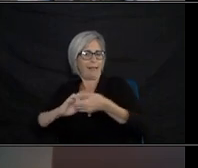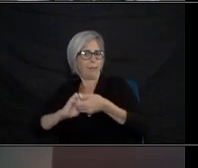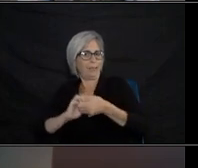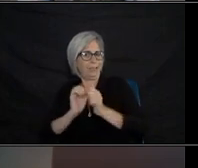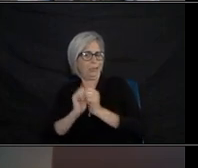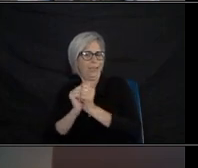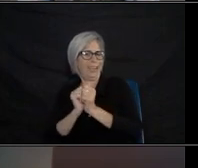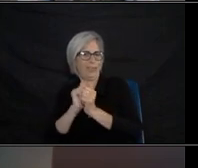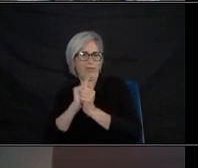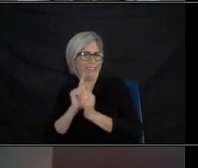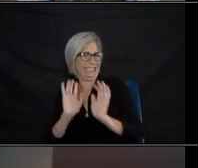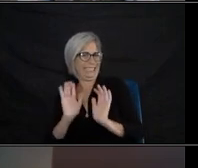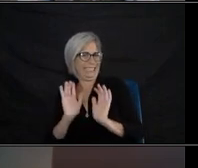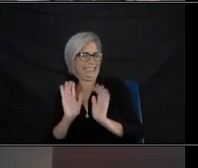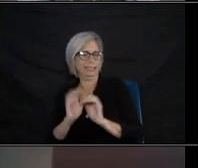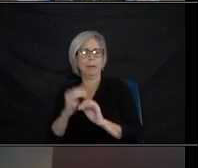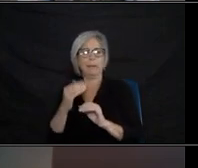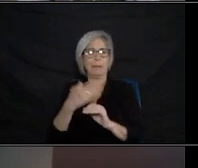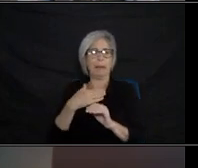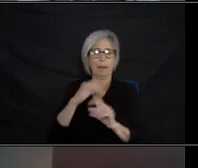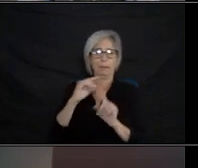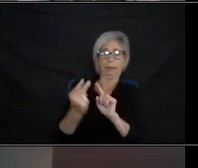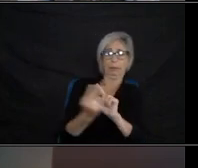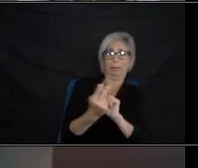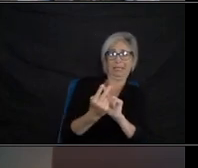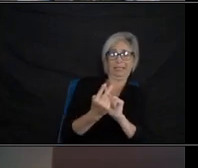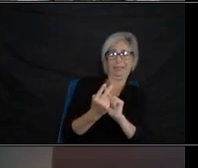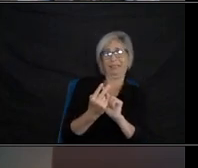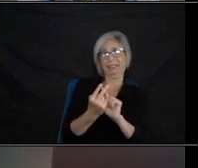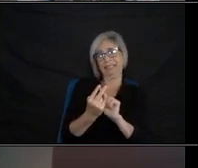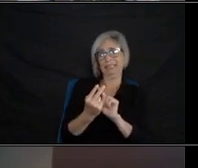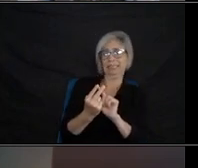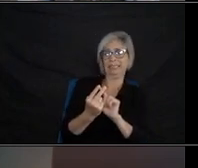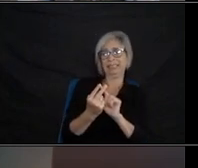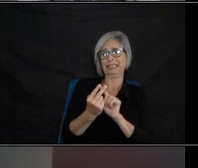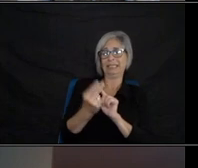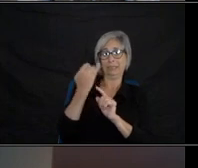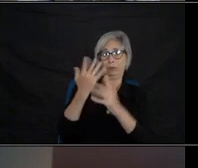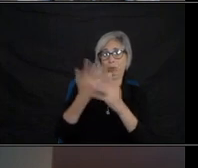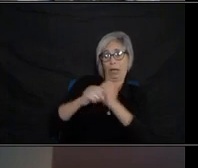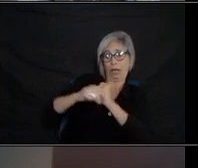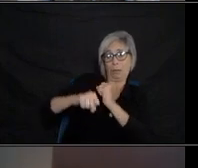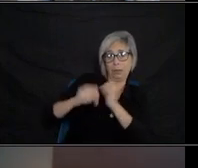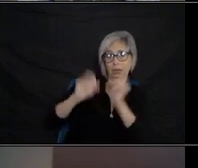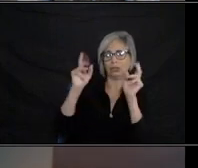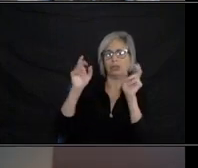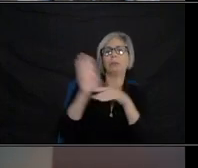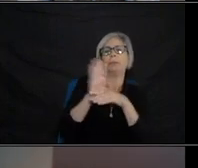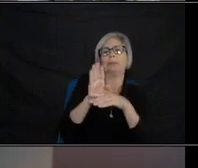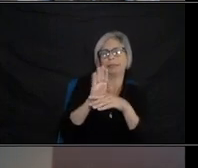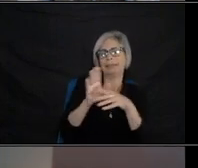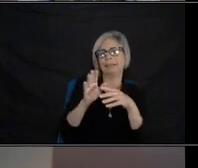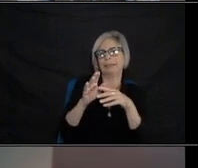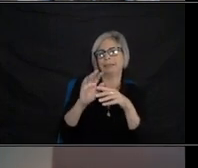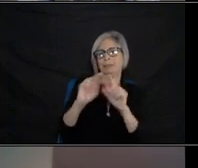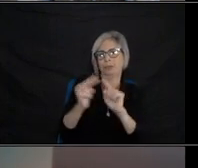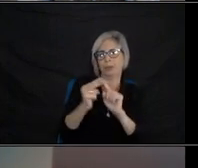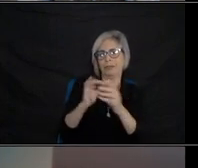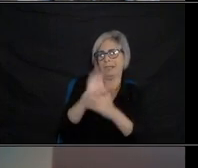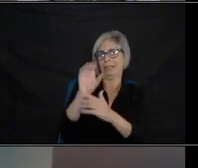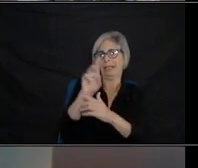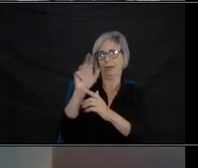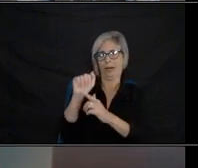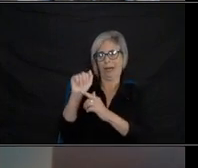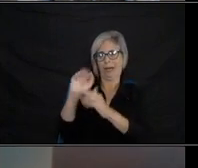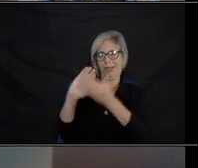another. And so for my take is that if we want to add some commercial aspects to it, the CRA and the city are